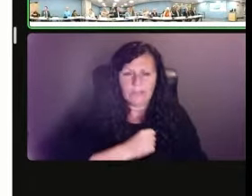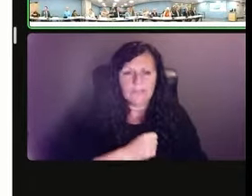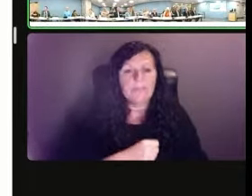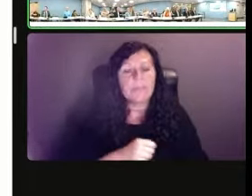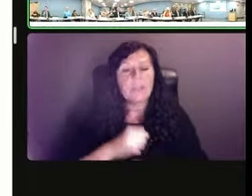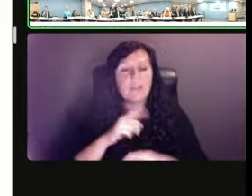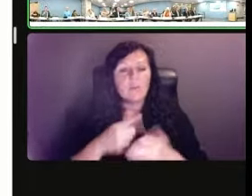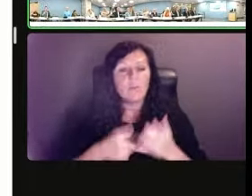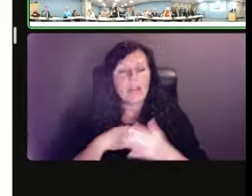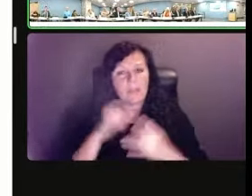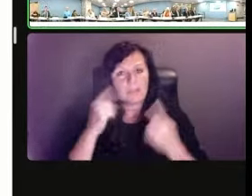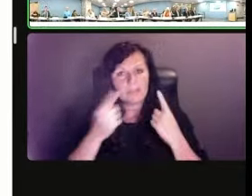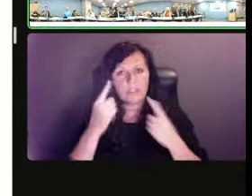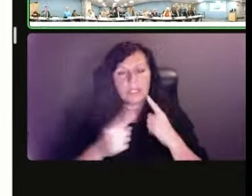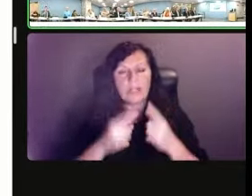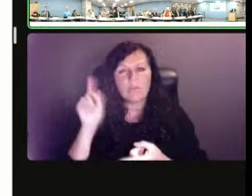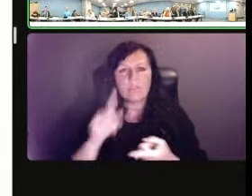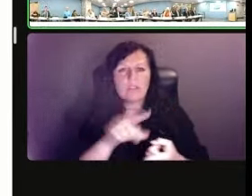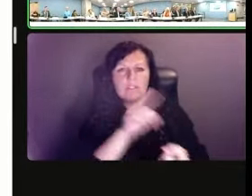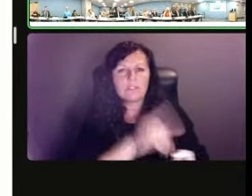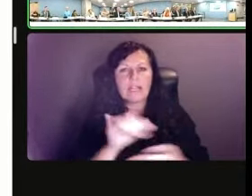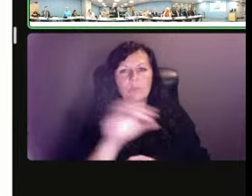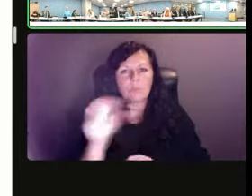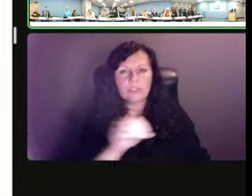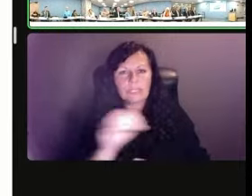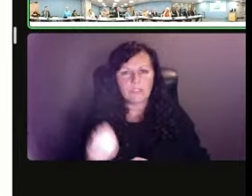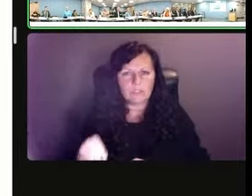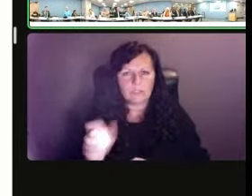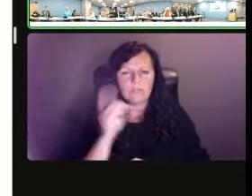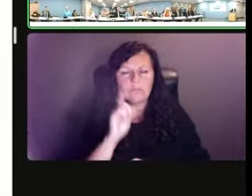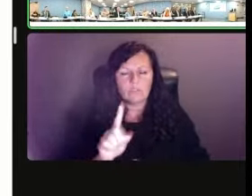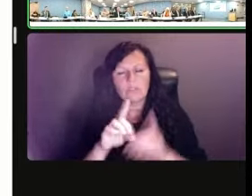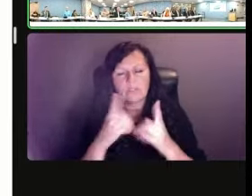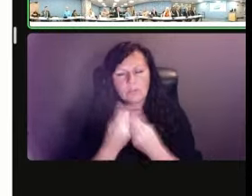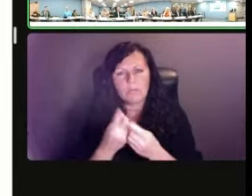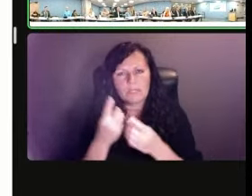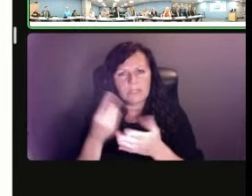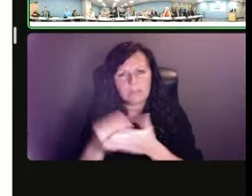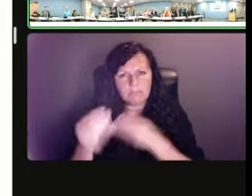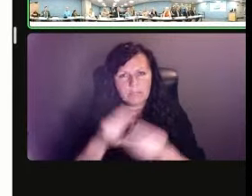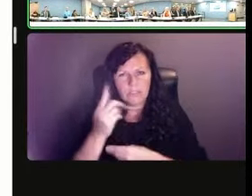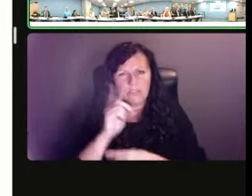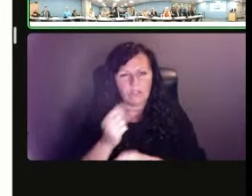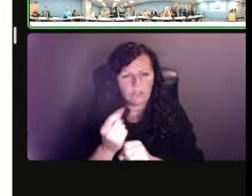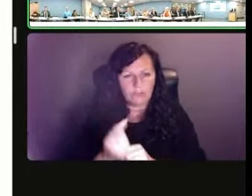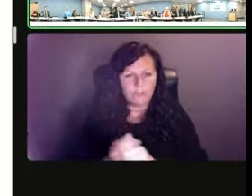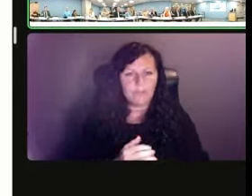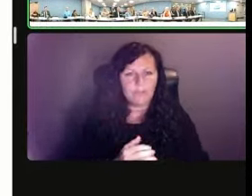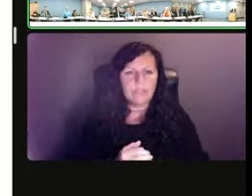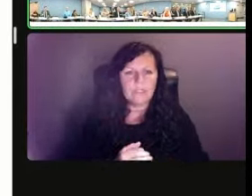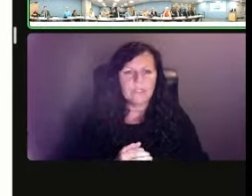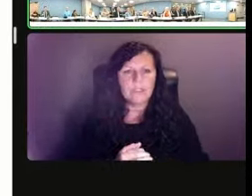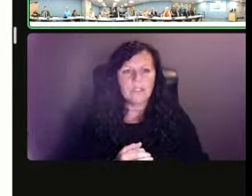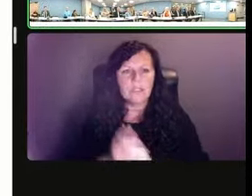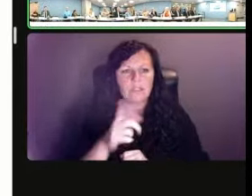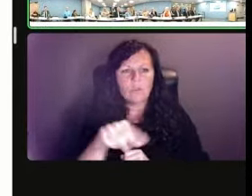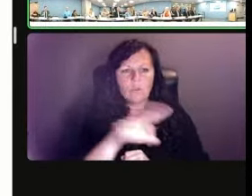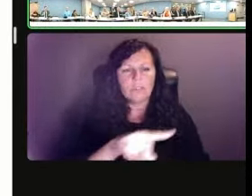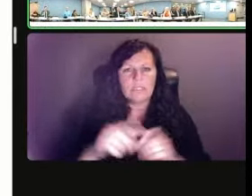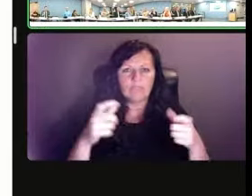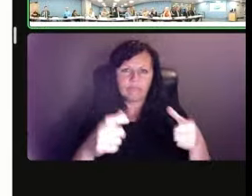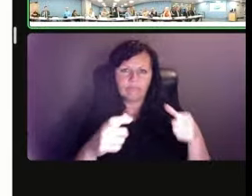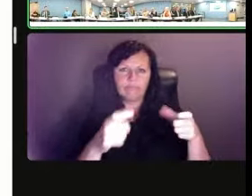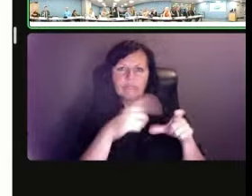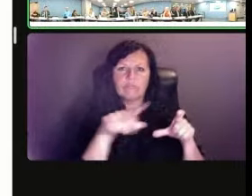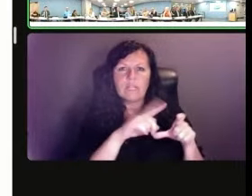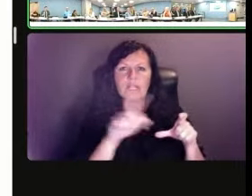reductions as a percent of the department budget for each of the years. So this is where we're trying to insulate some